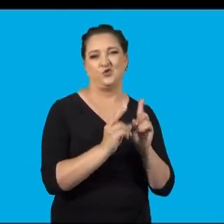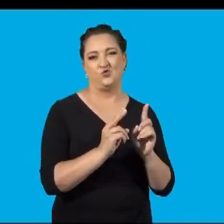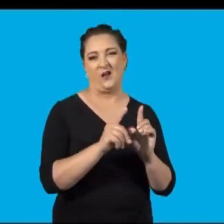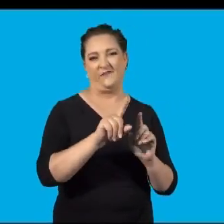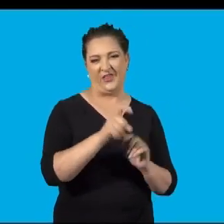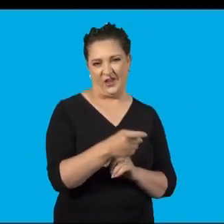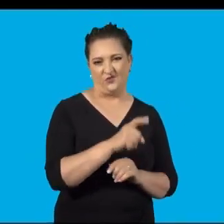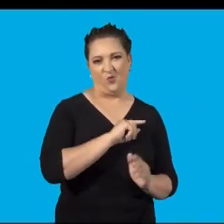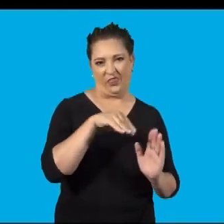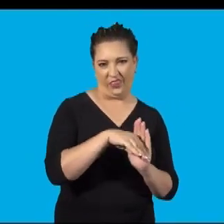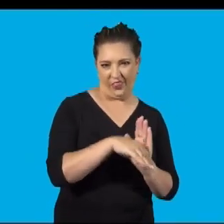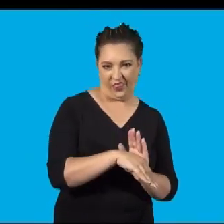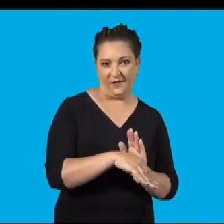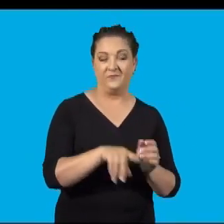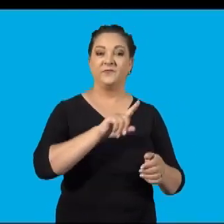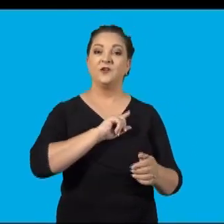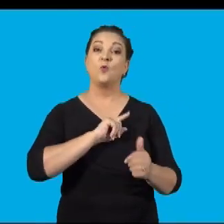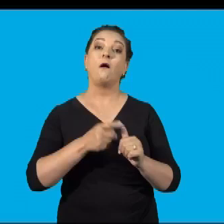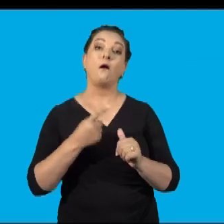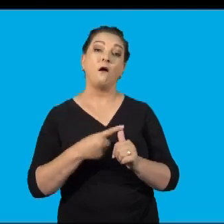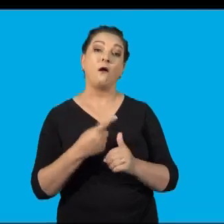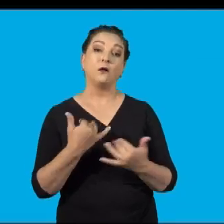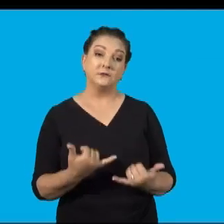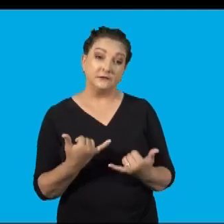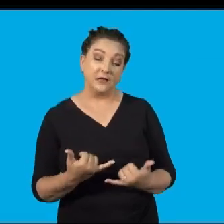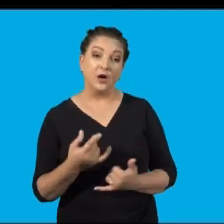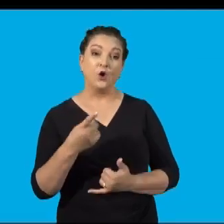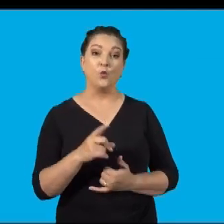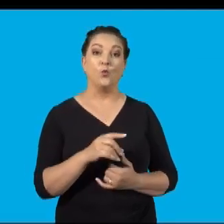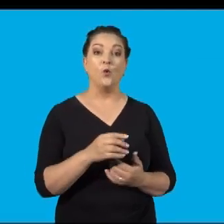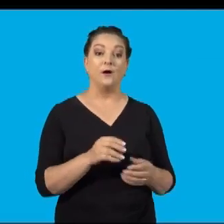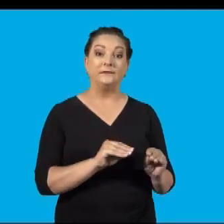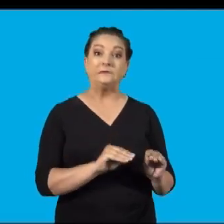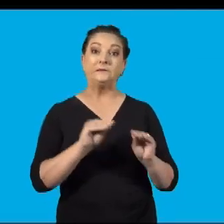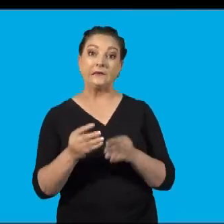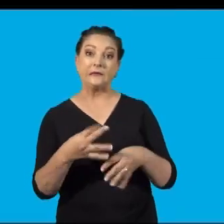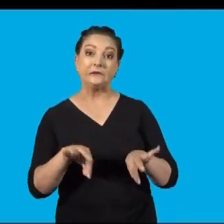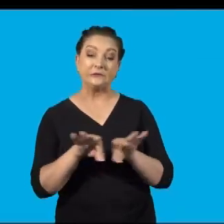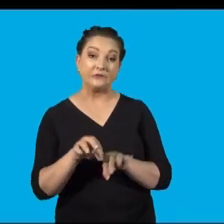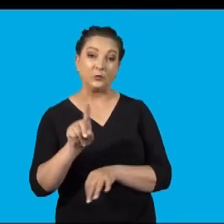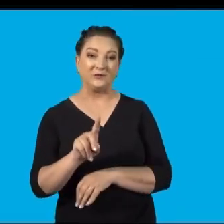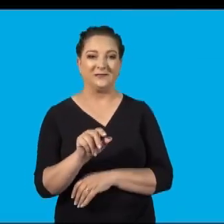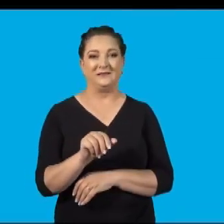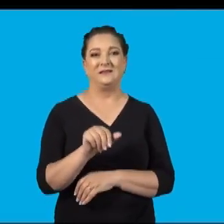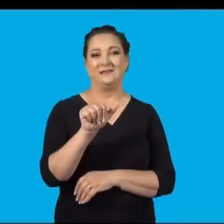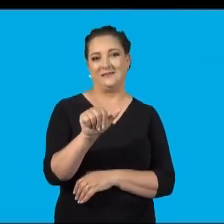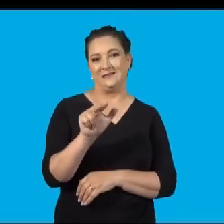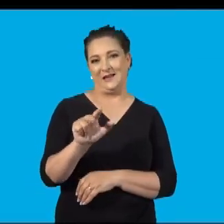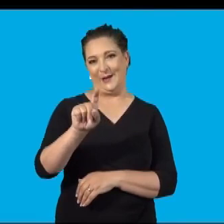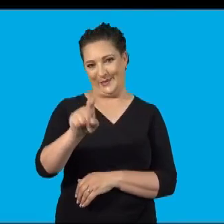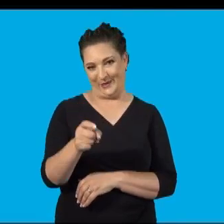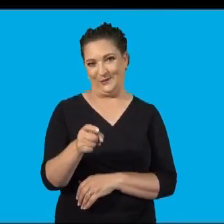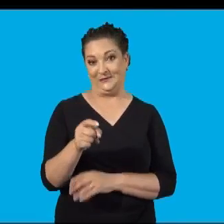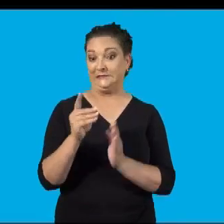12,000, which is depreciation. It will give me 68,000. So here I end up now with a carrying value of